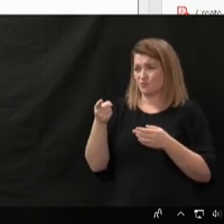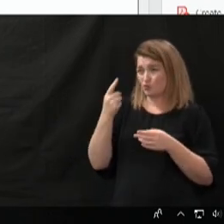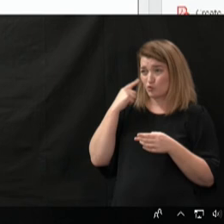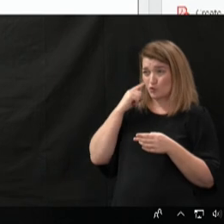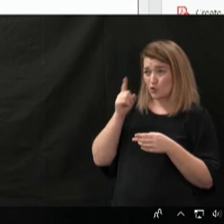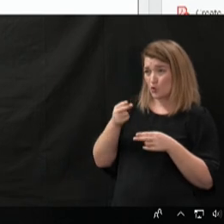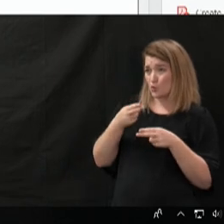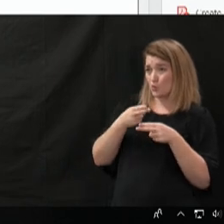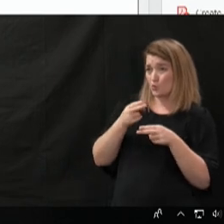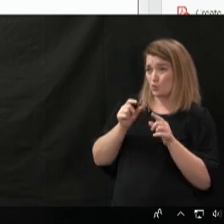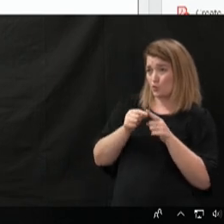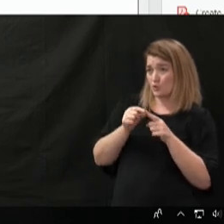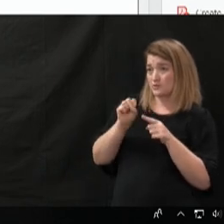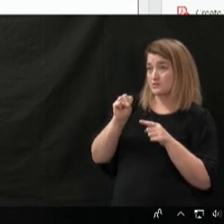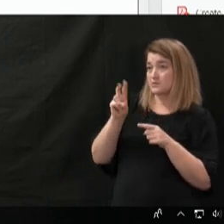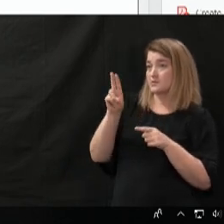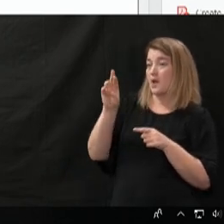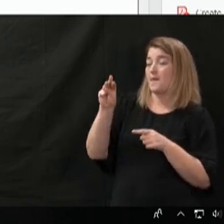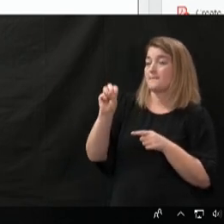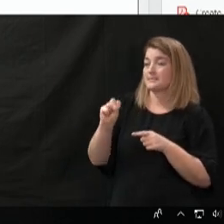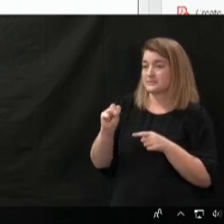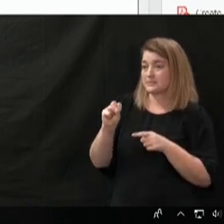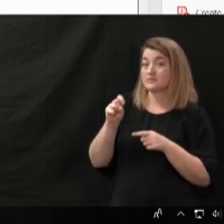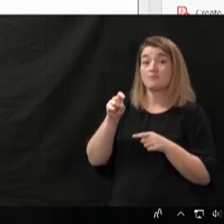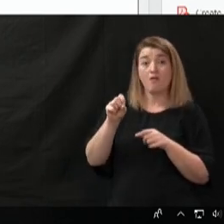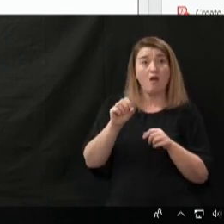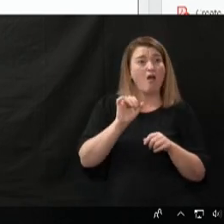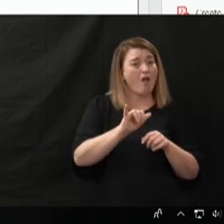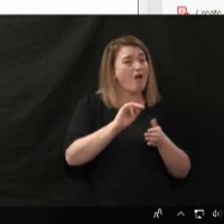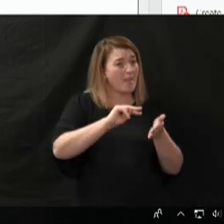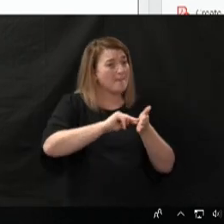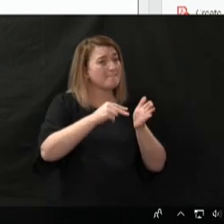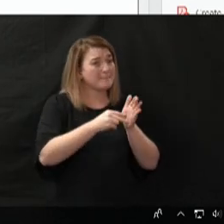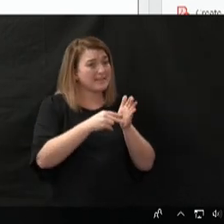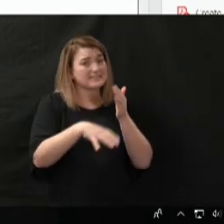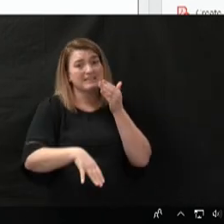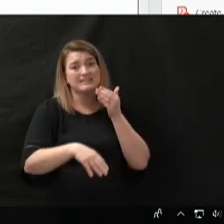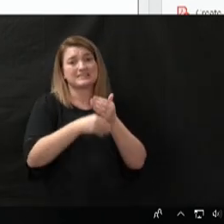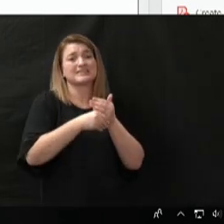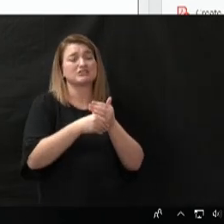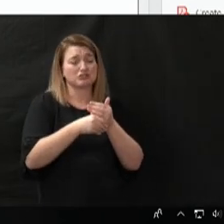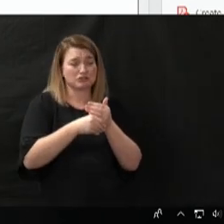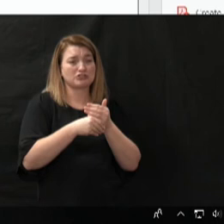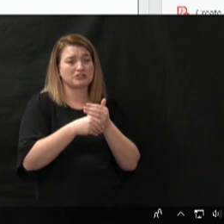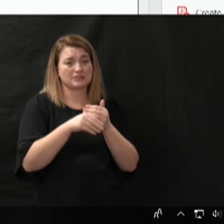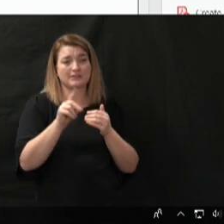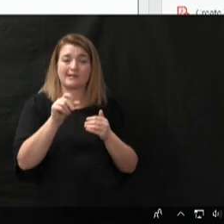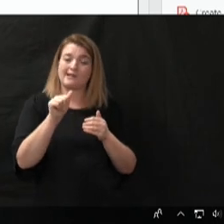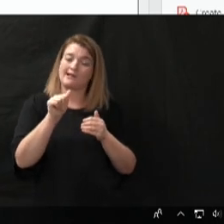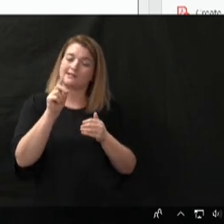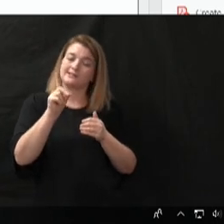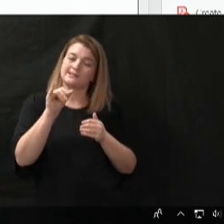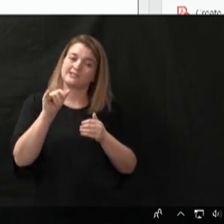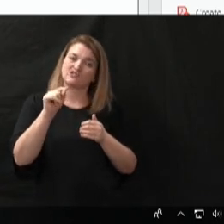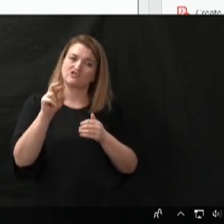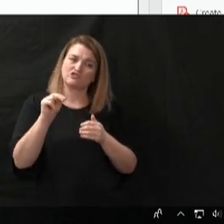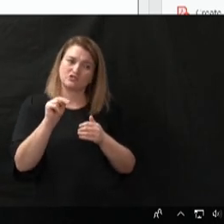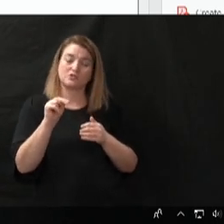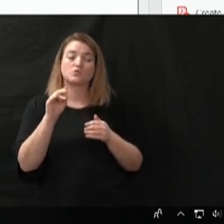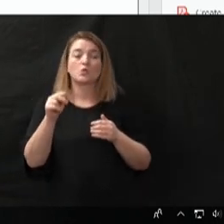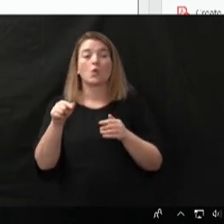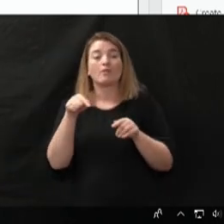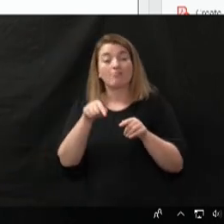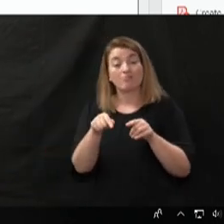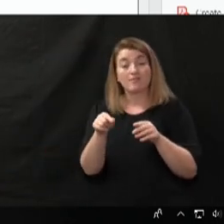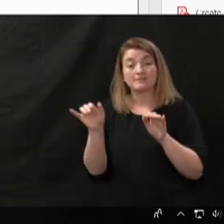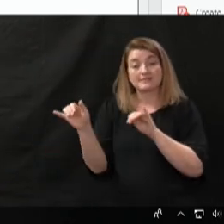in addition. I said, word sums is when you take word parts and you put them together and make a